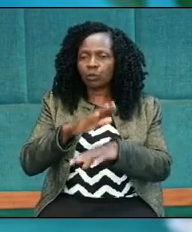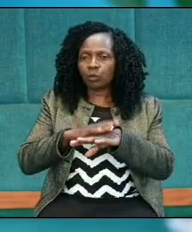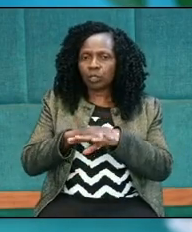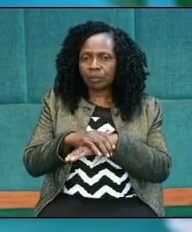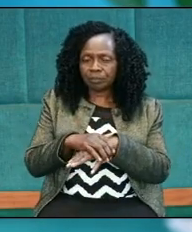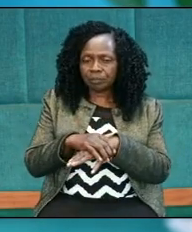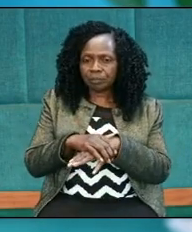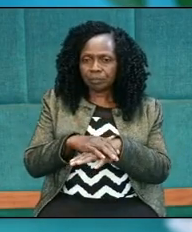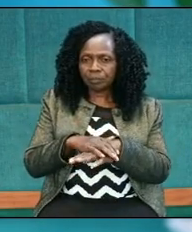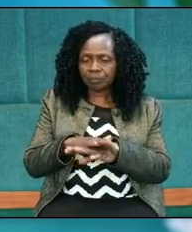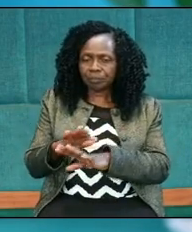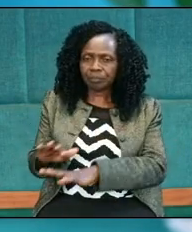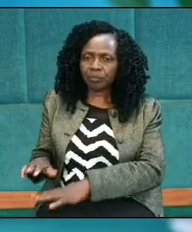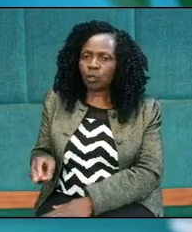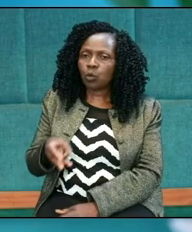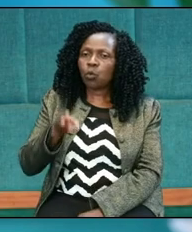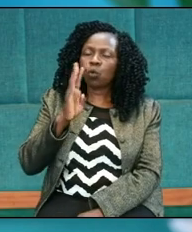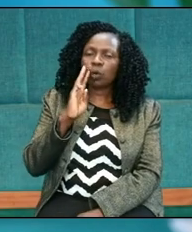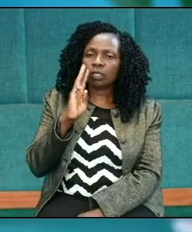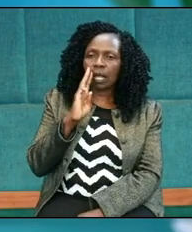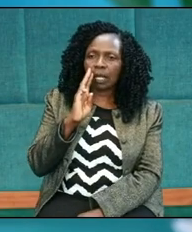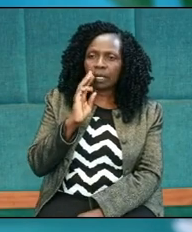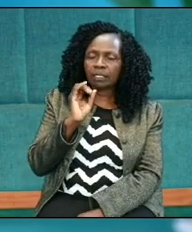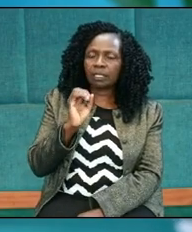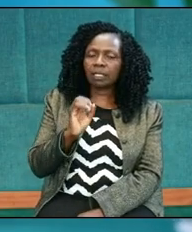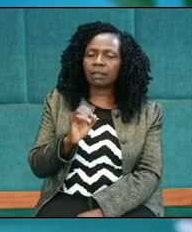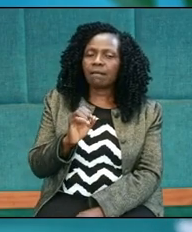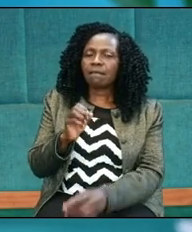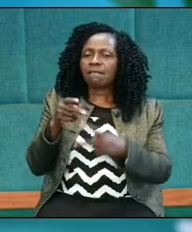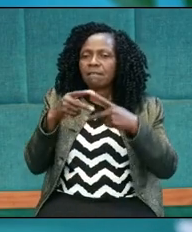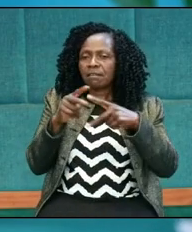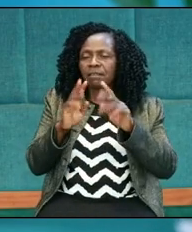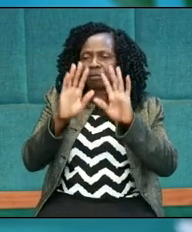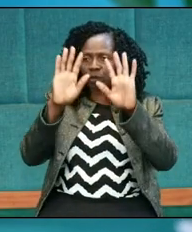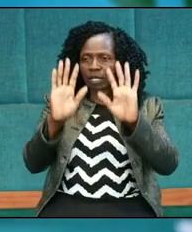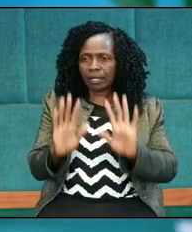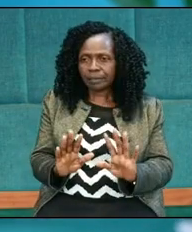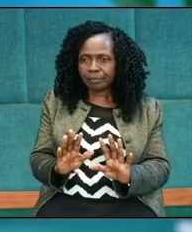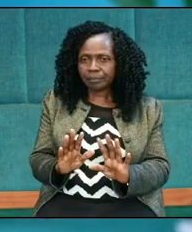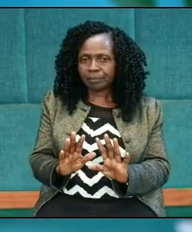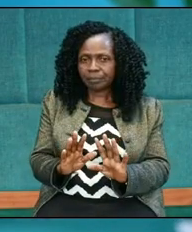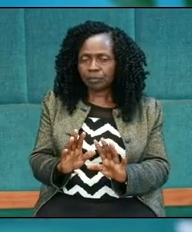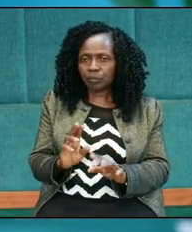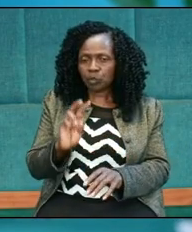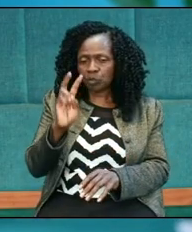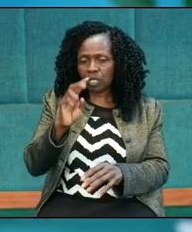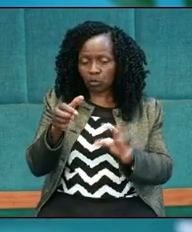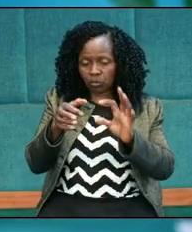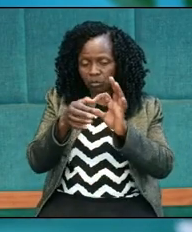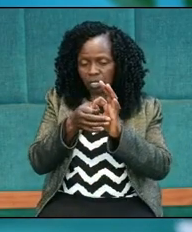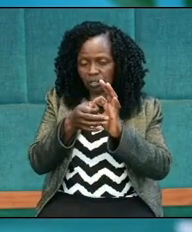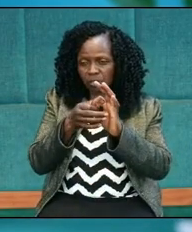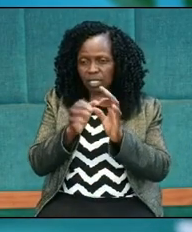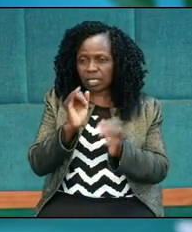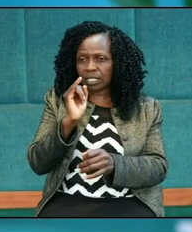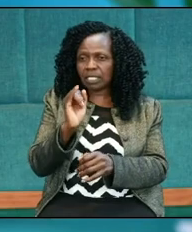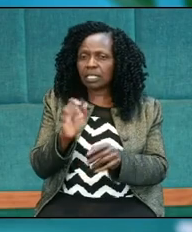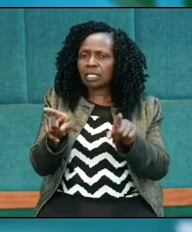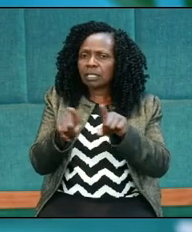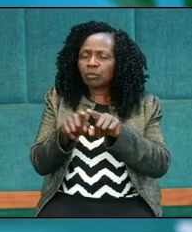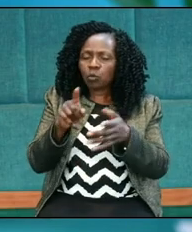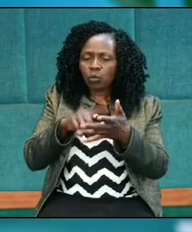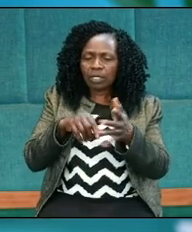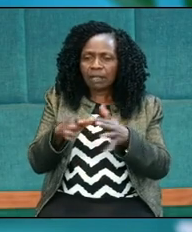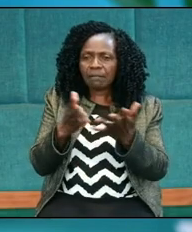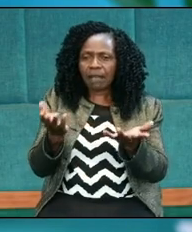Water is also something that is very special for the mind. So you can actually see that the connection is such that whatever